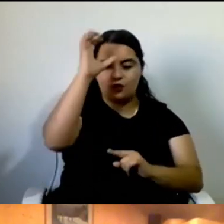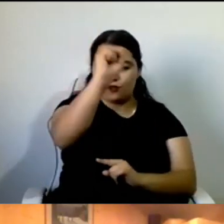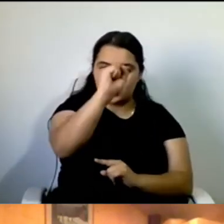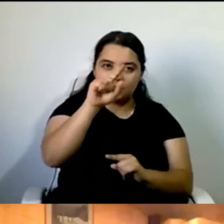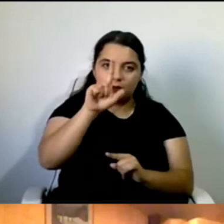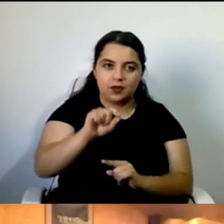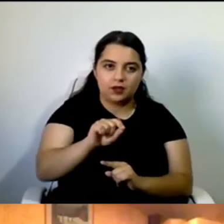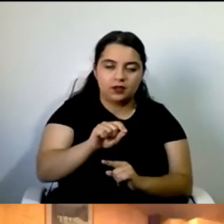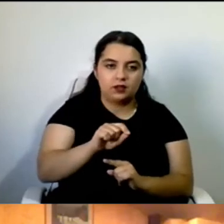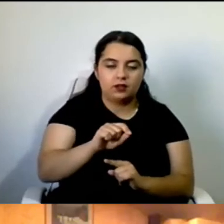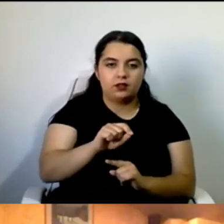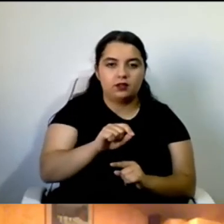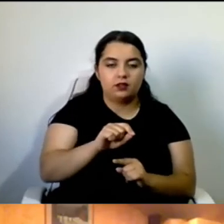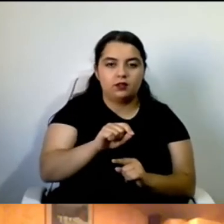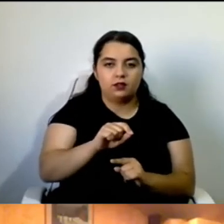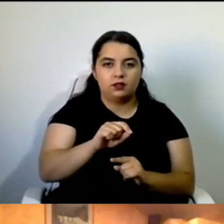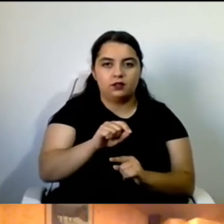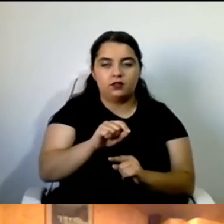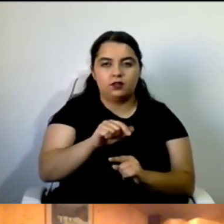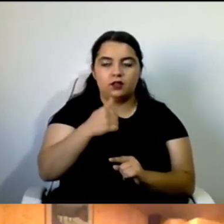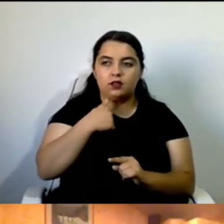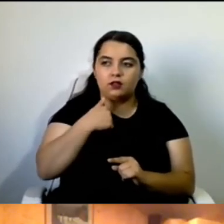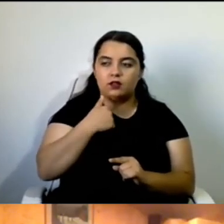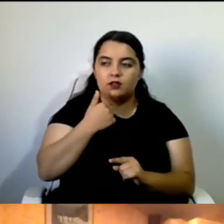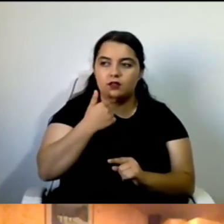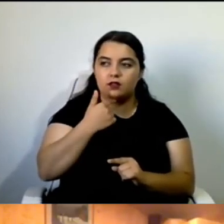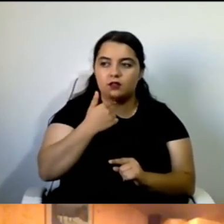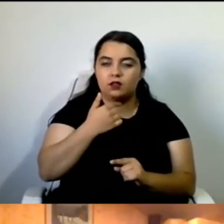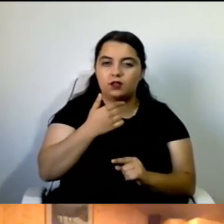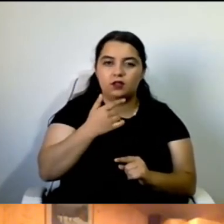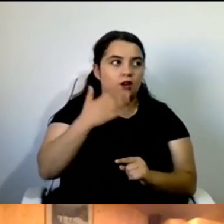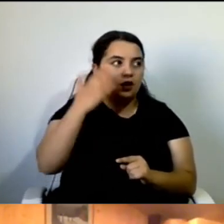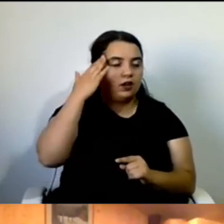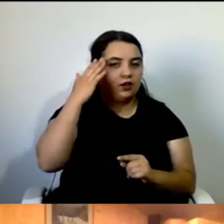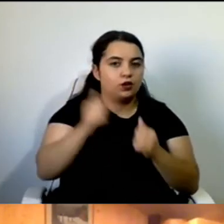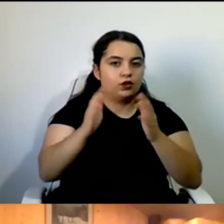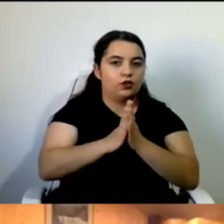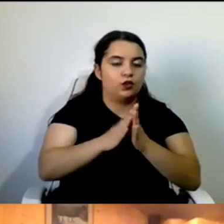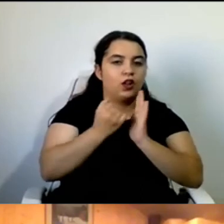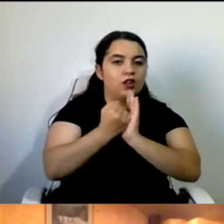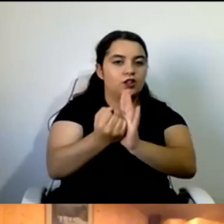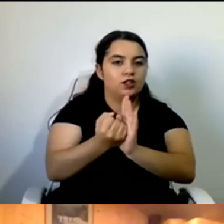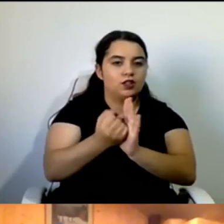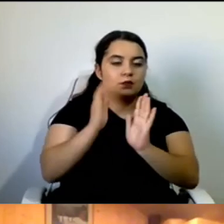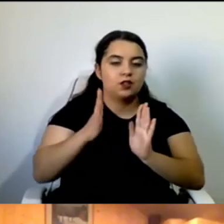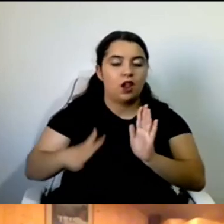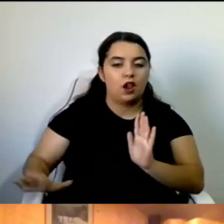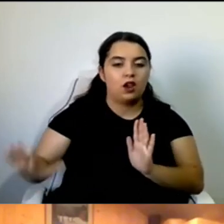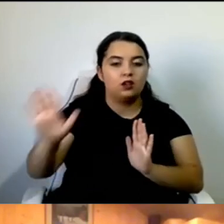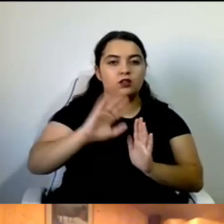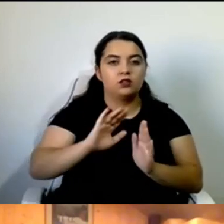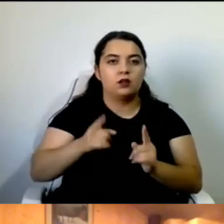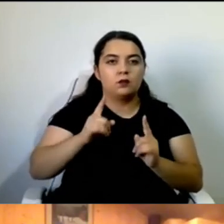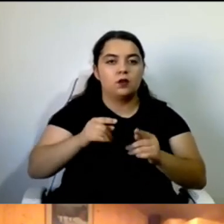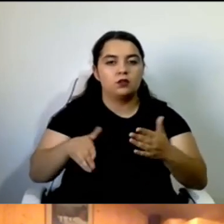all the assistance is lifted up on national level. There is a proposal being